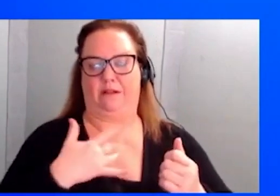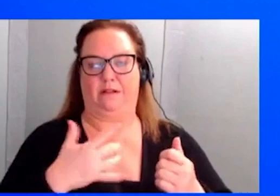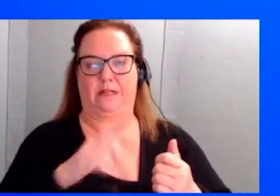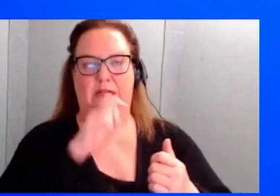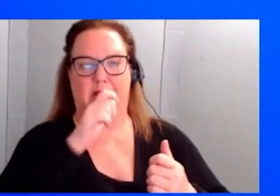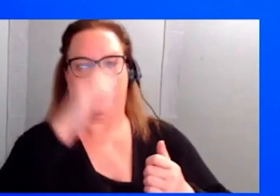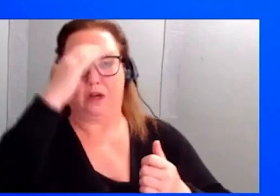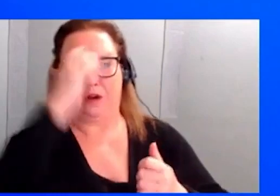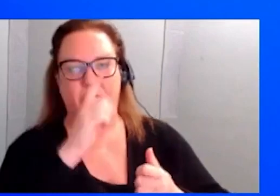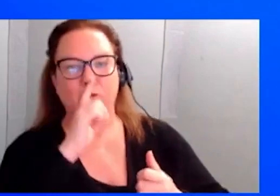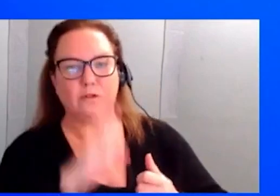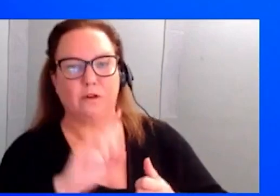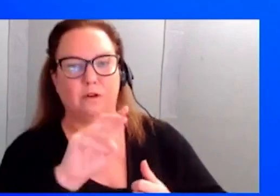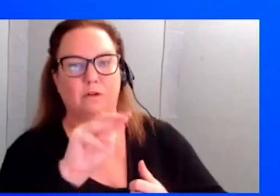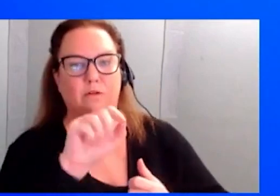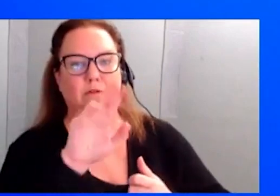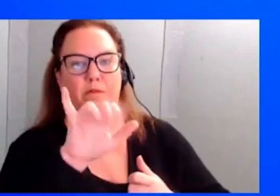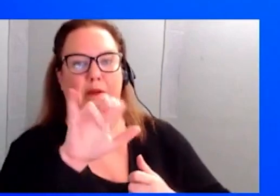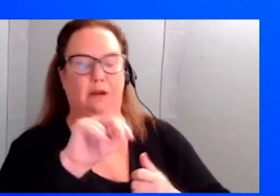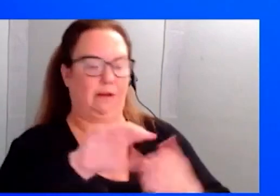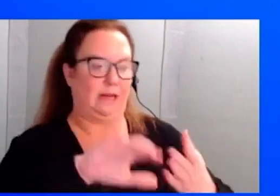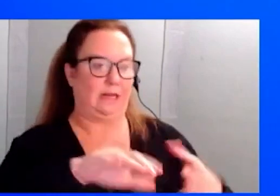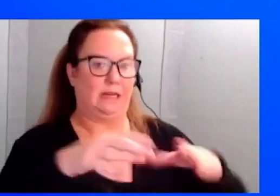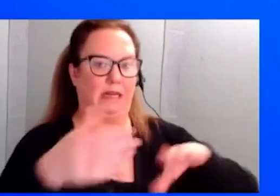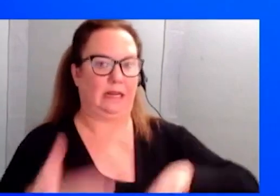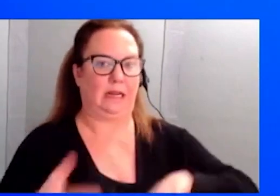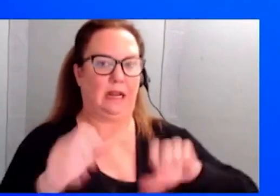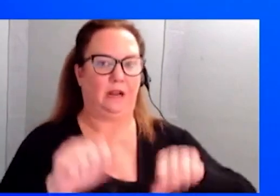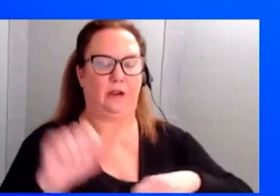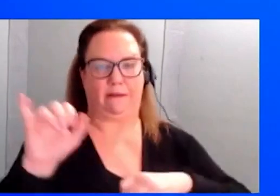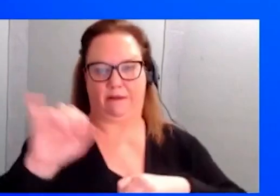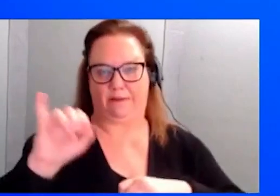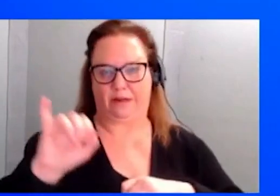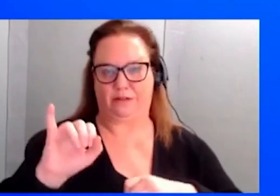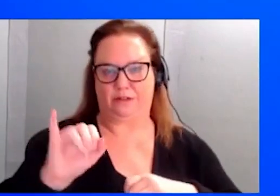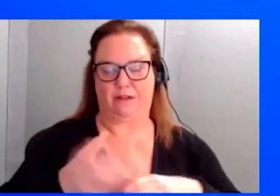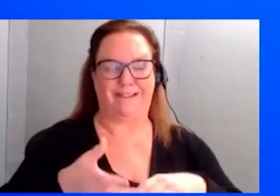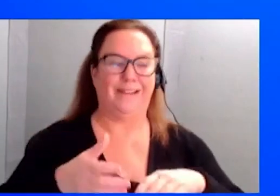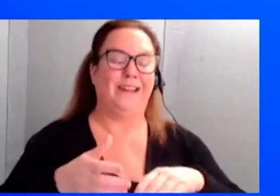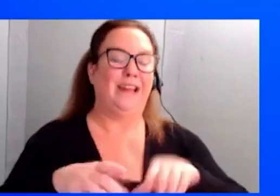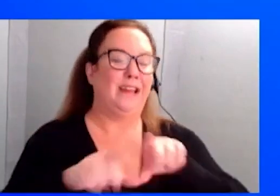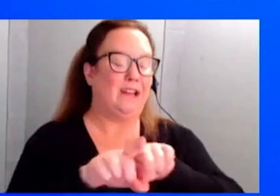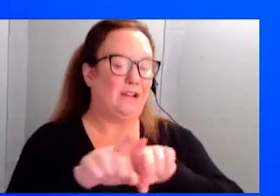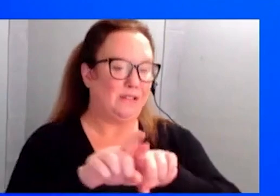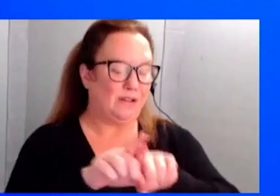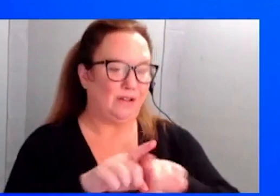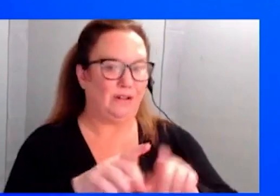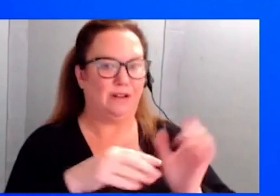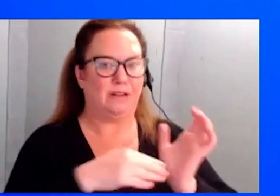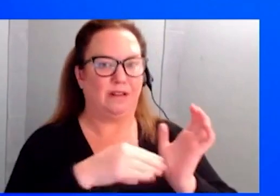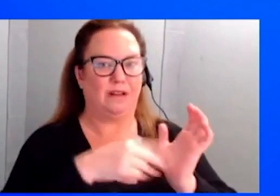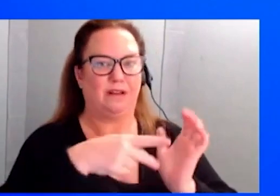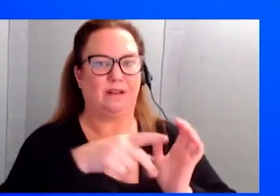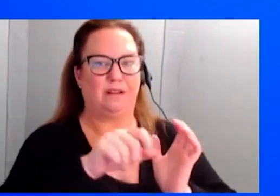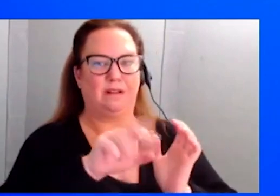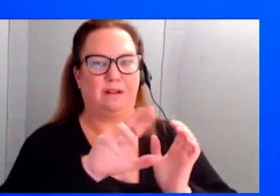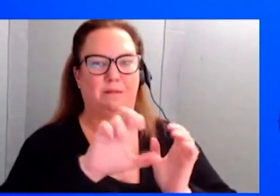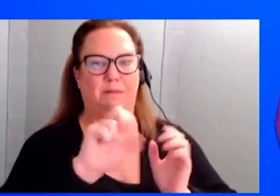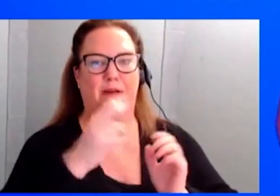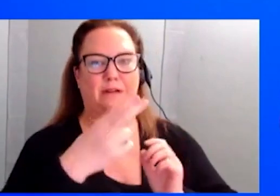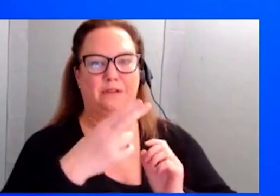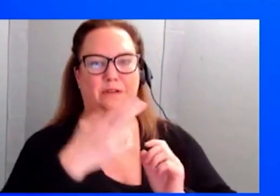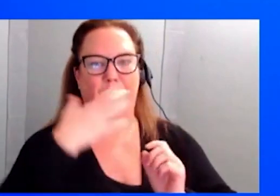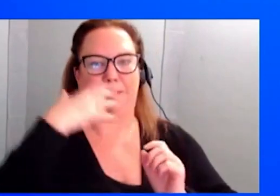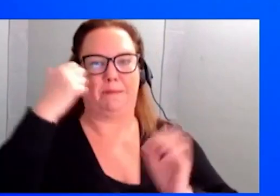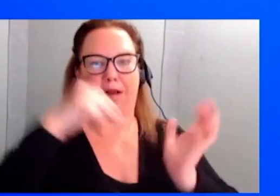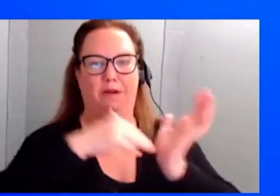knowing for sure when Marin had passed, I could have an infection. On top of that, and I know Dr. Parrish probably can say the better medical terms